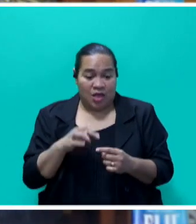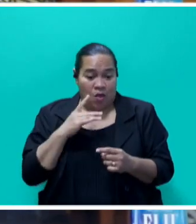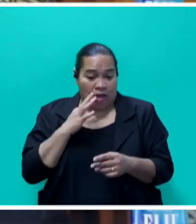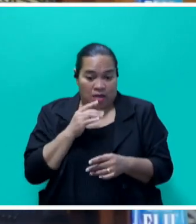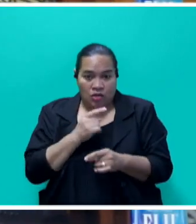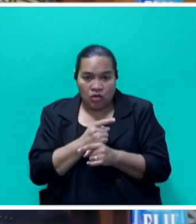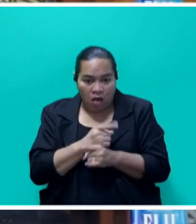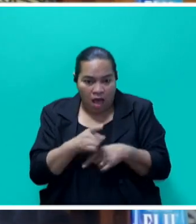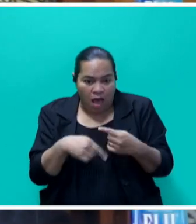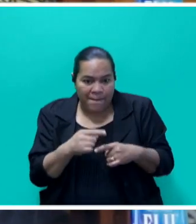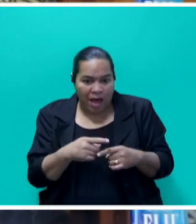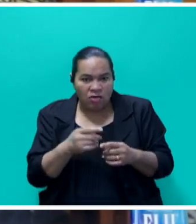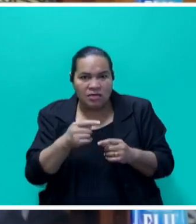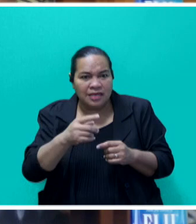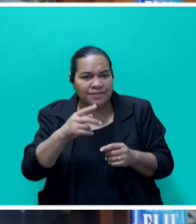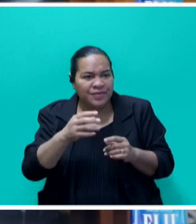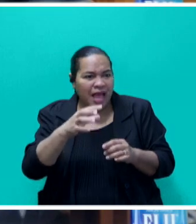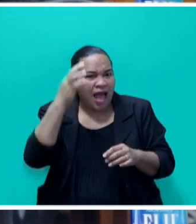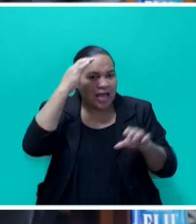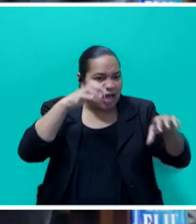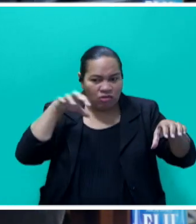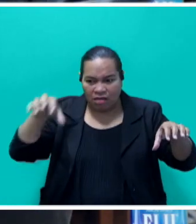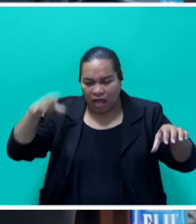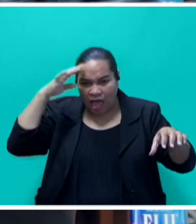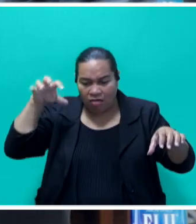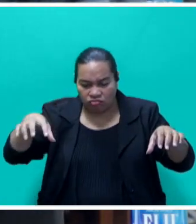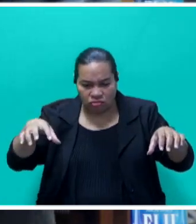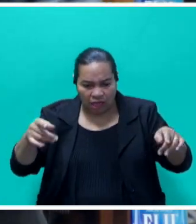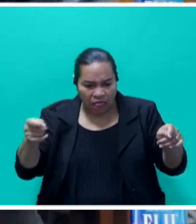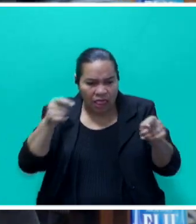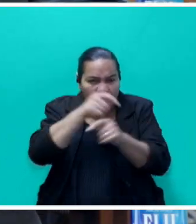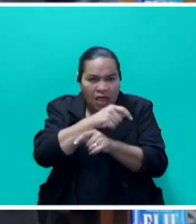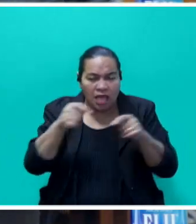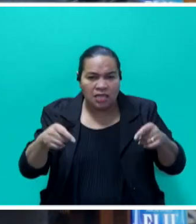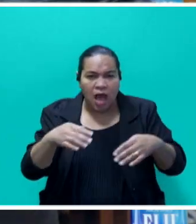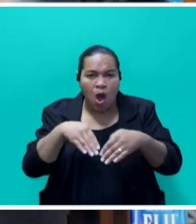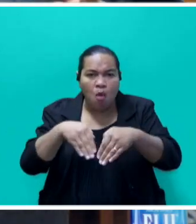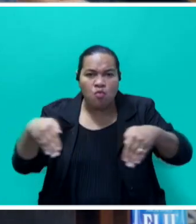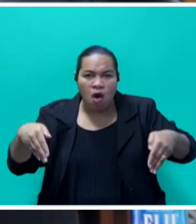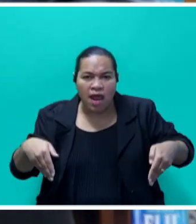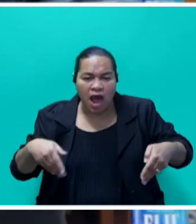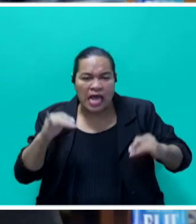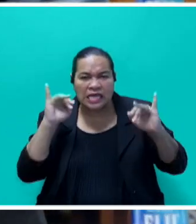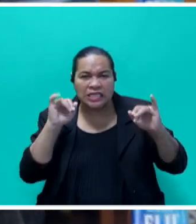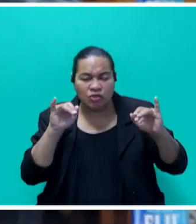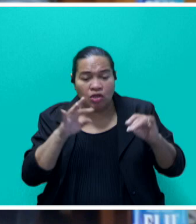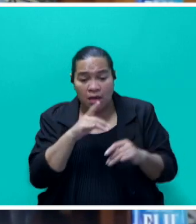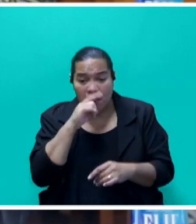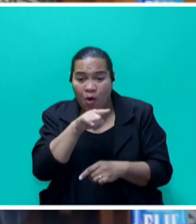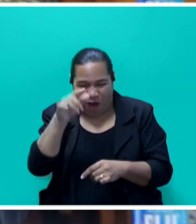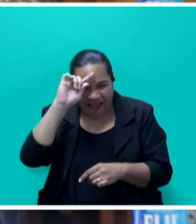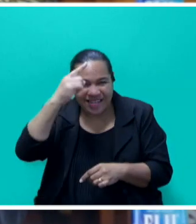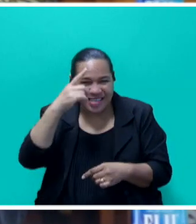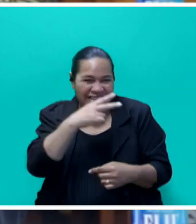with transnational issues, it involves a lot of cross-border issues as well. And people who understand